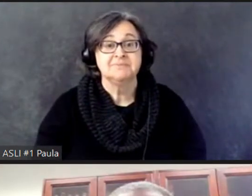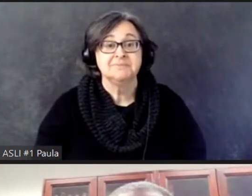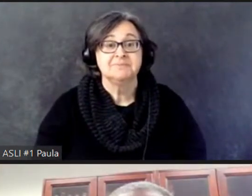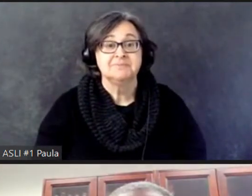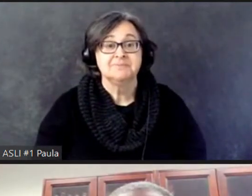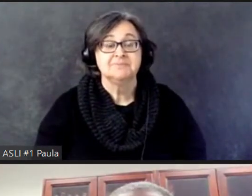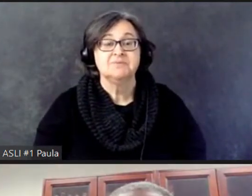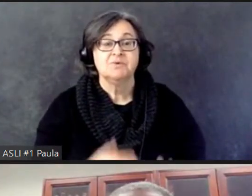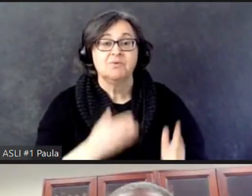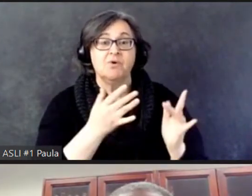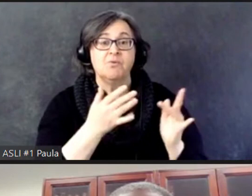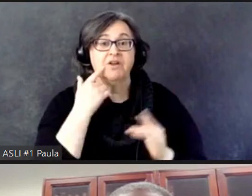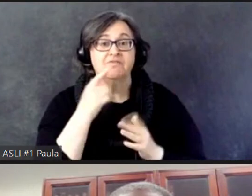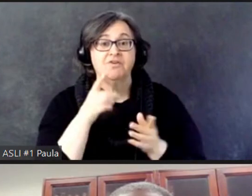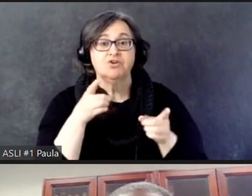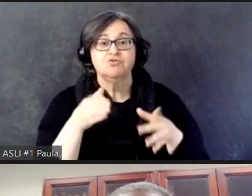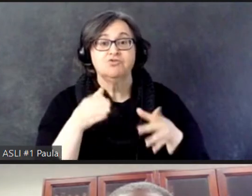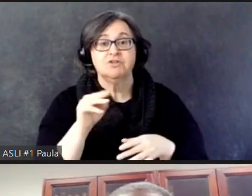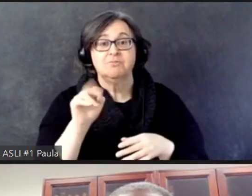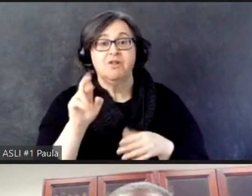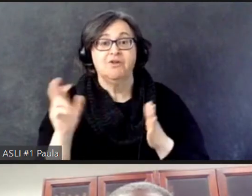Okay, let's wait.